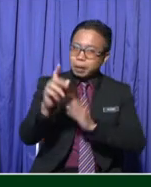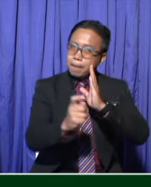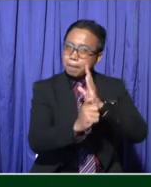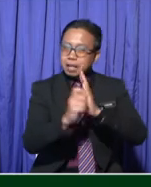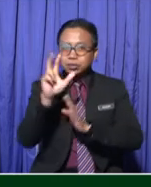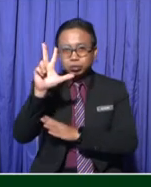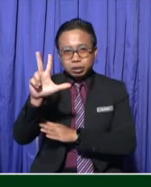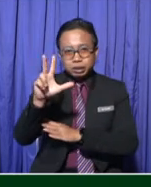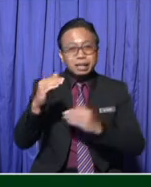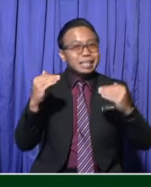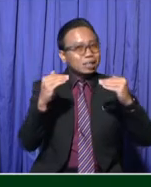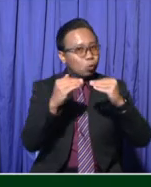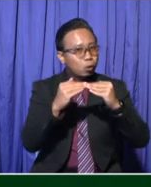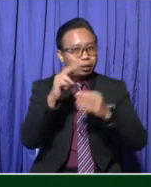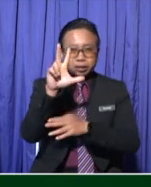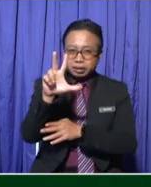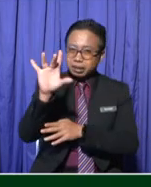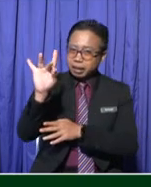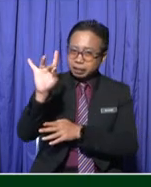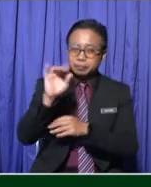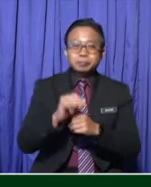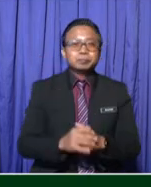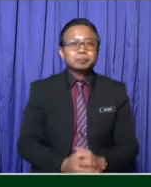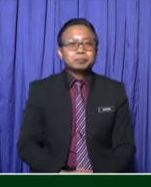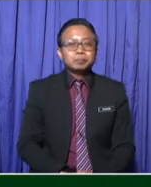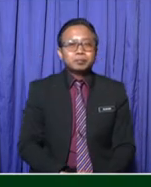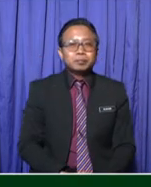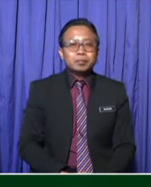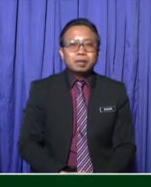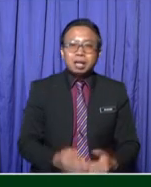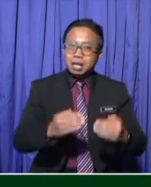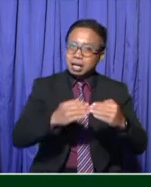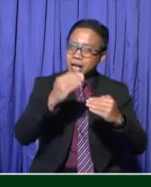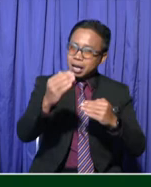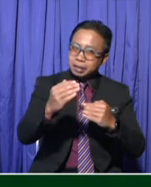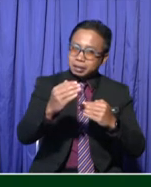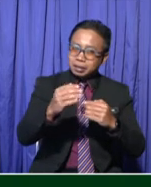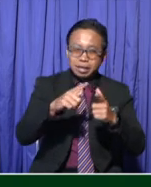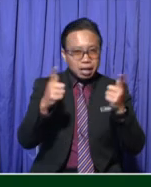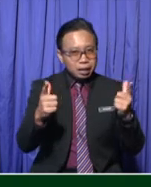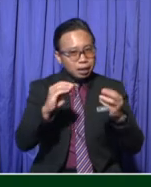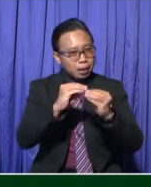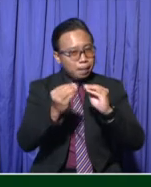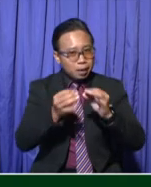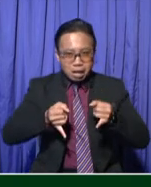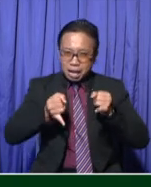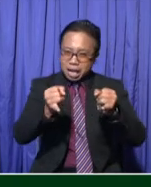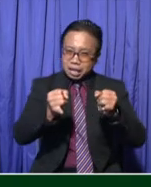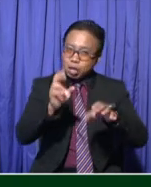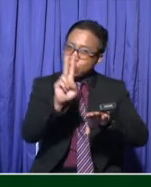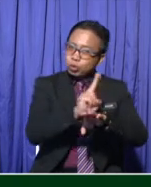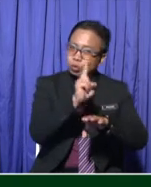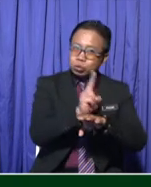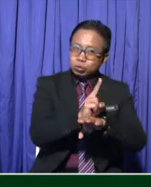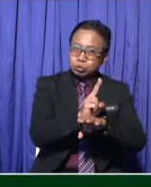3 equals 38. Other than number line, you can also use the